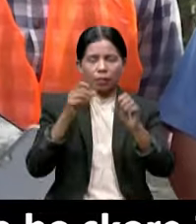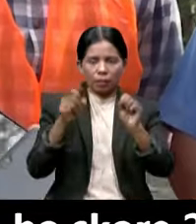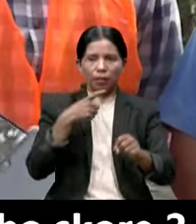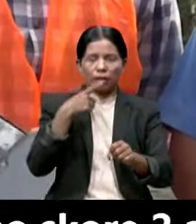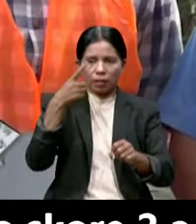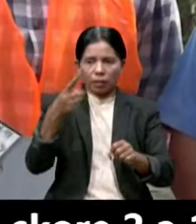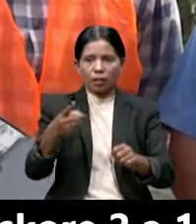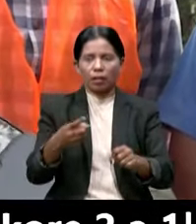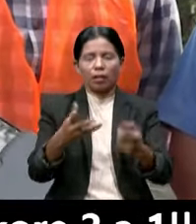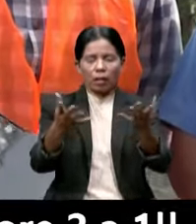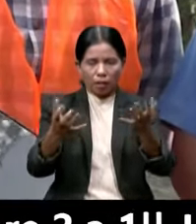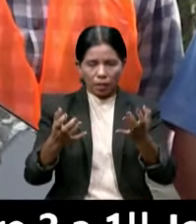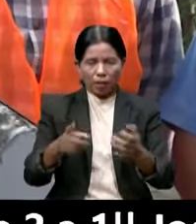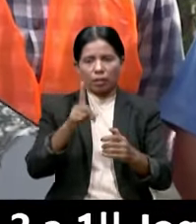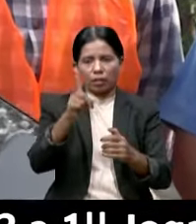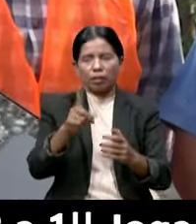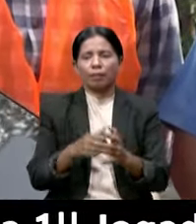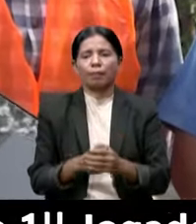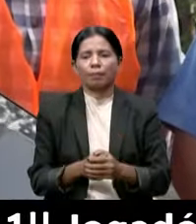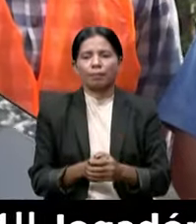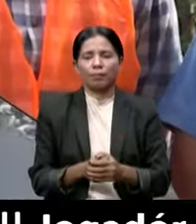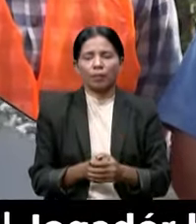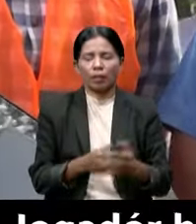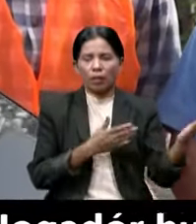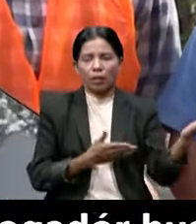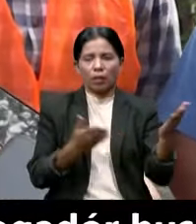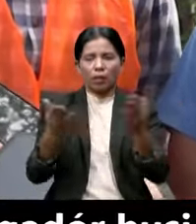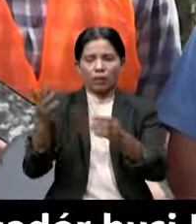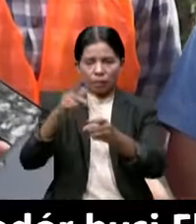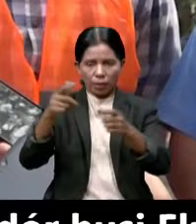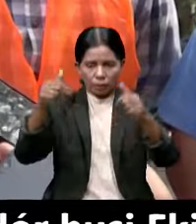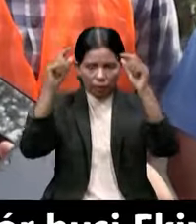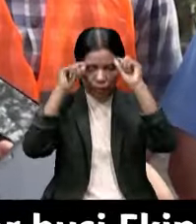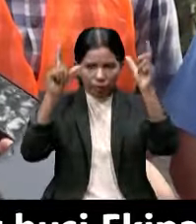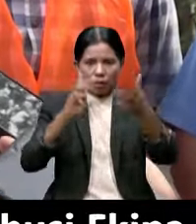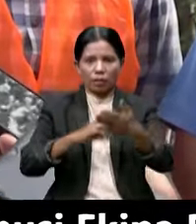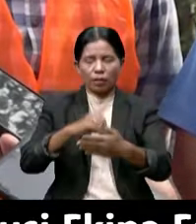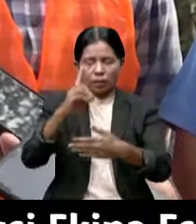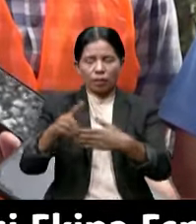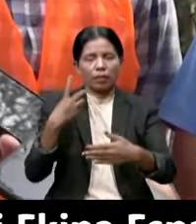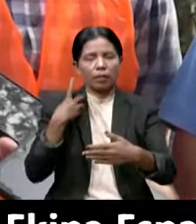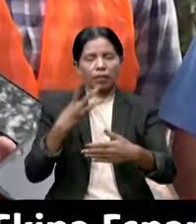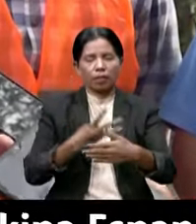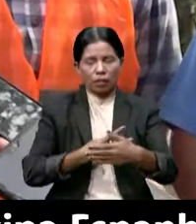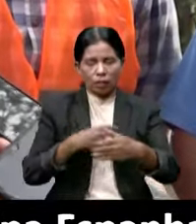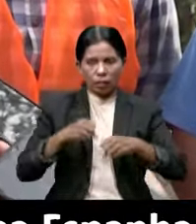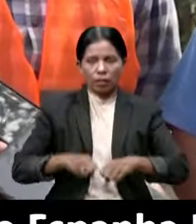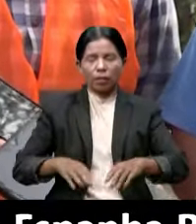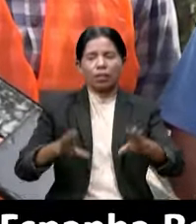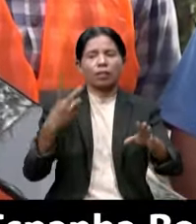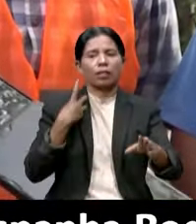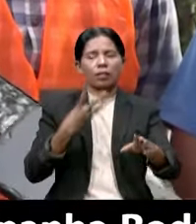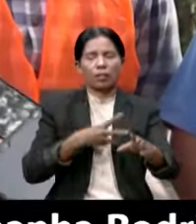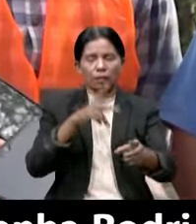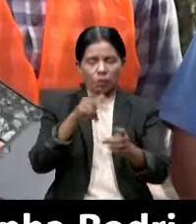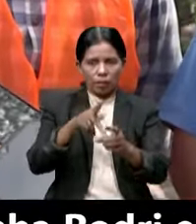ga hakara kita atu dada kadora semaya Timor-Leste ne desenvolve itenia Costa Sul desenvolve itenia industri petroleum